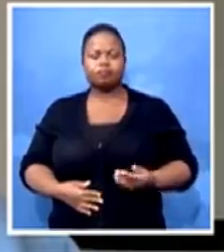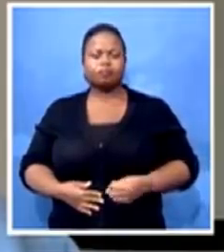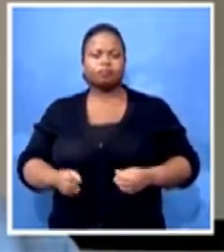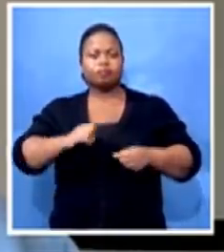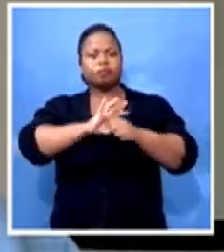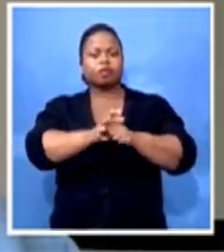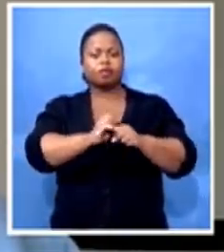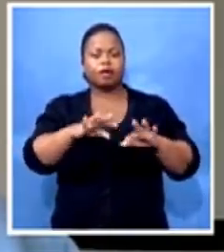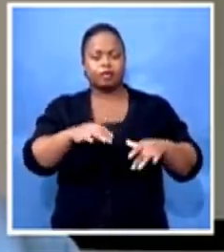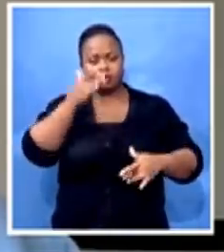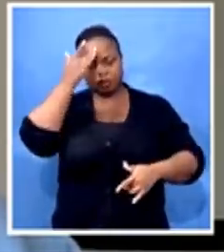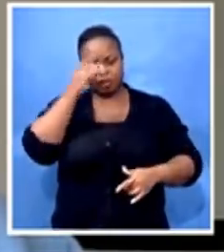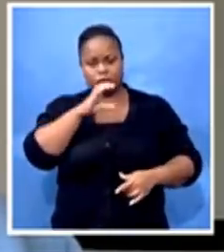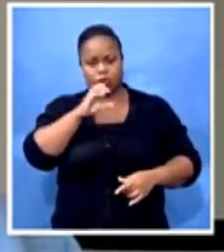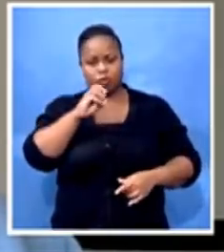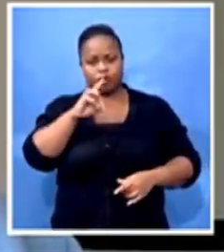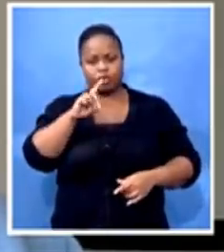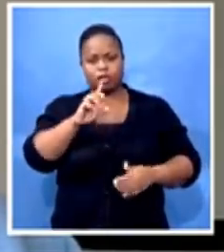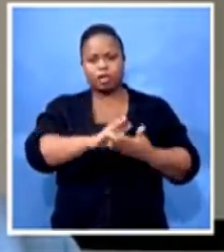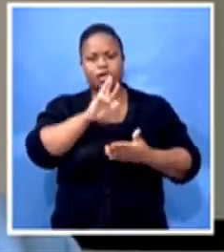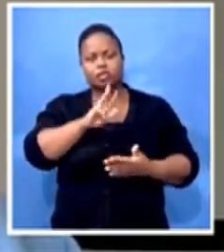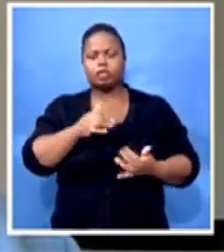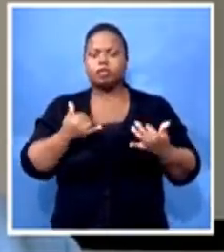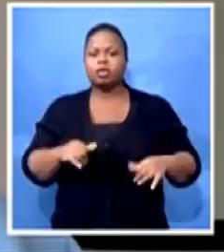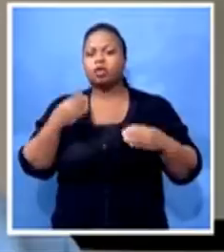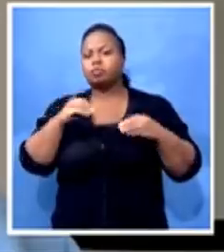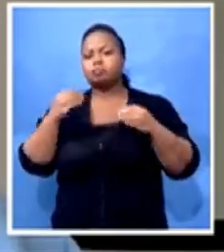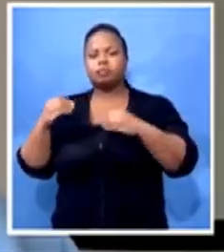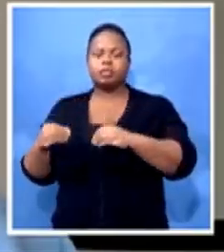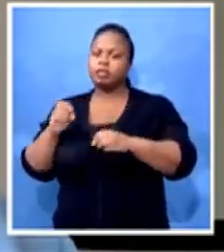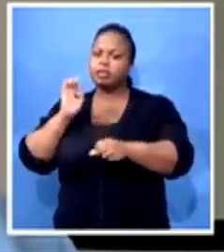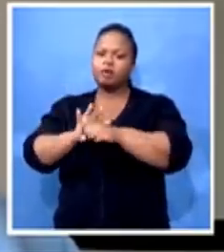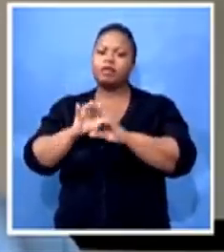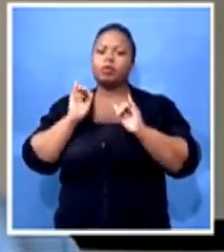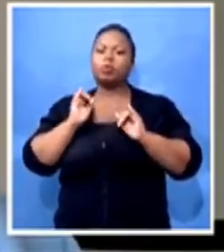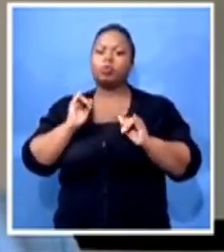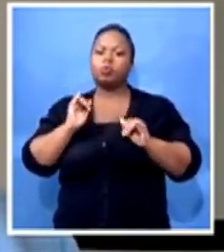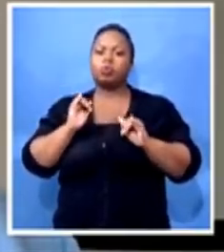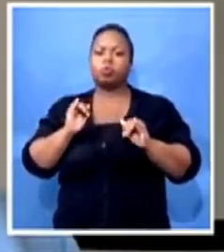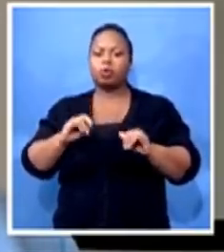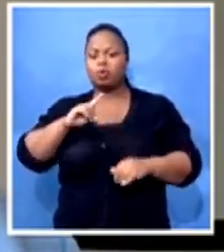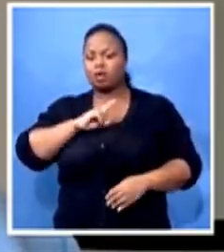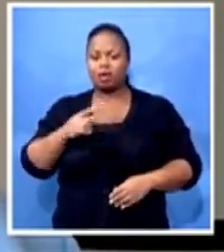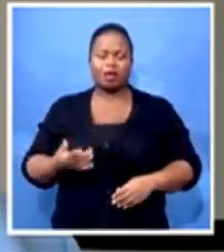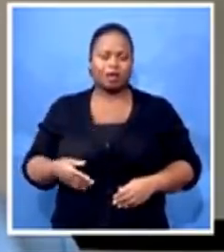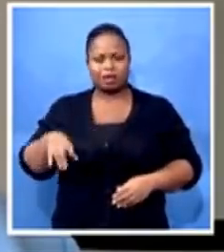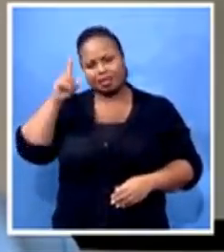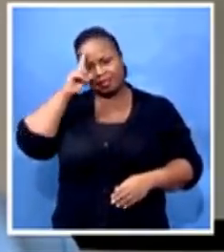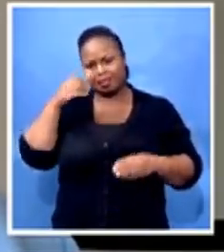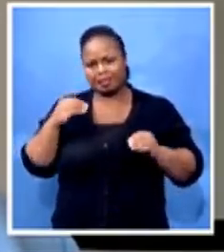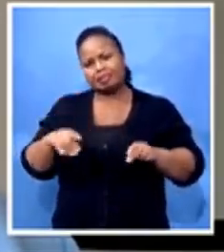businesses very, very badly. Black business is not spared, but there's an